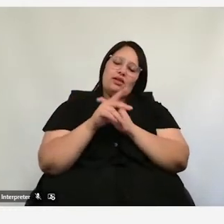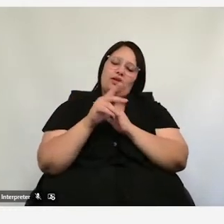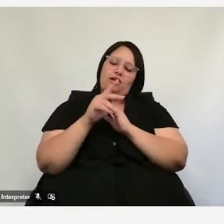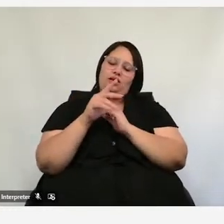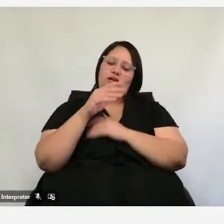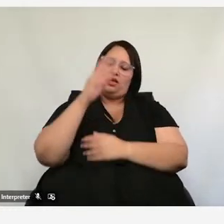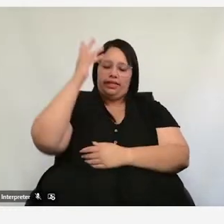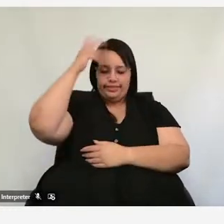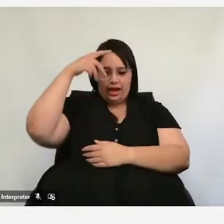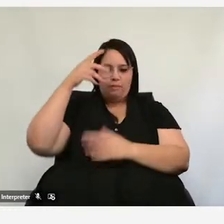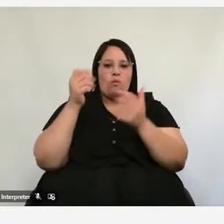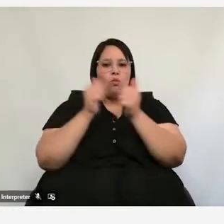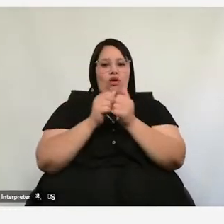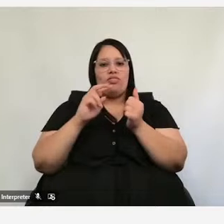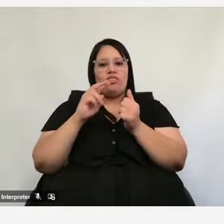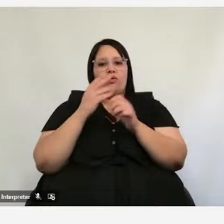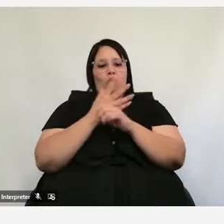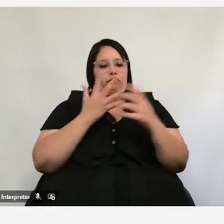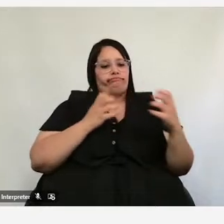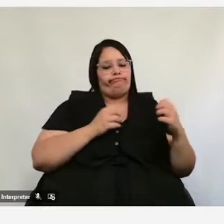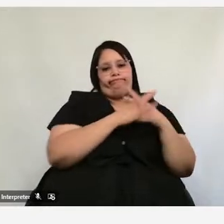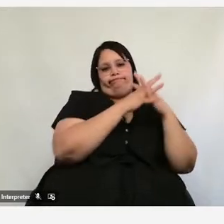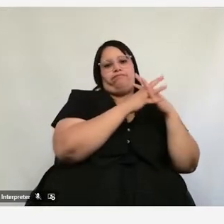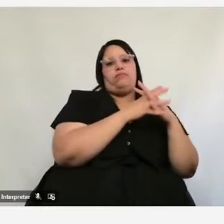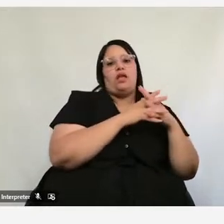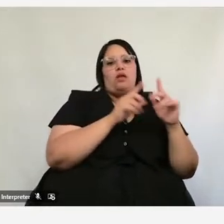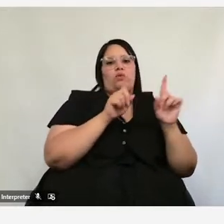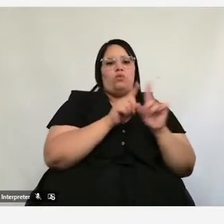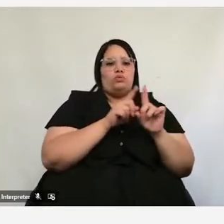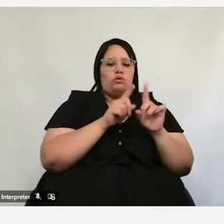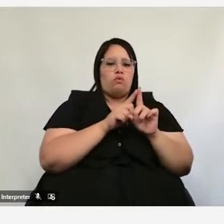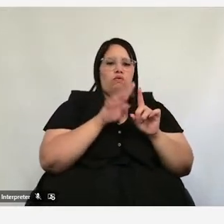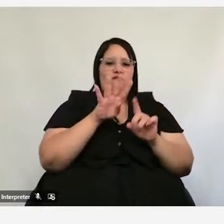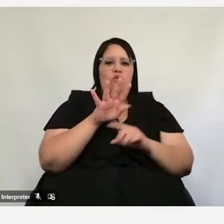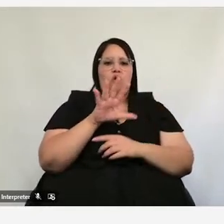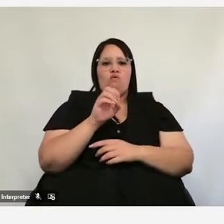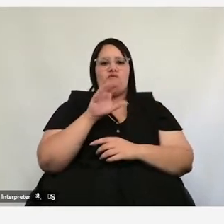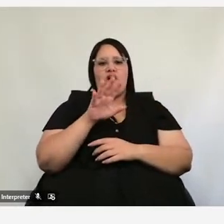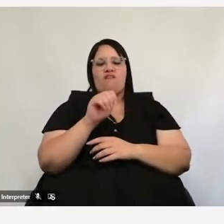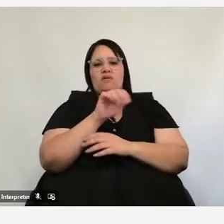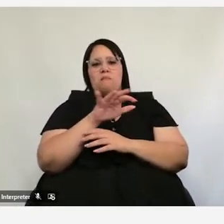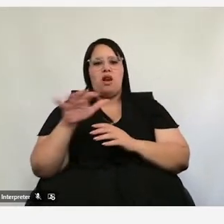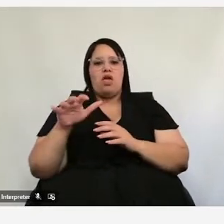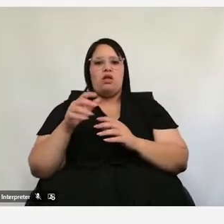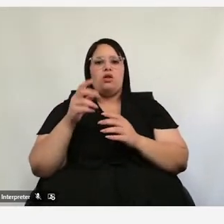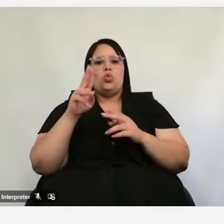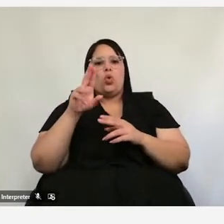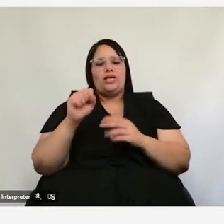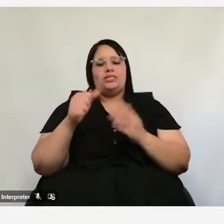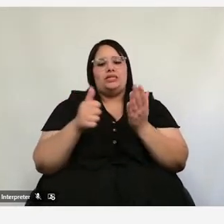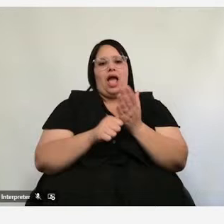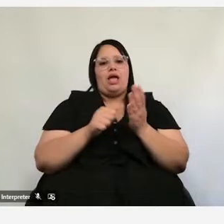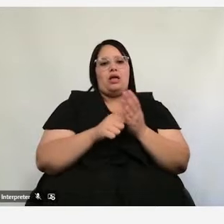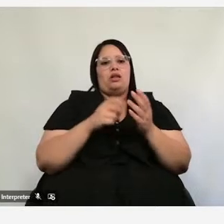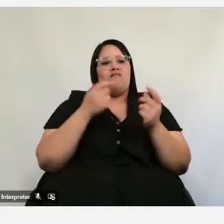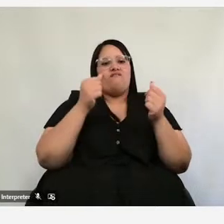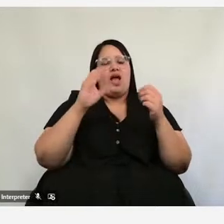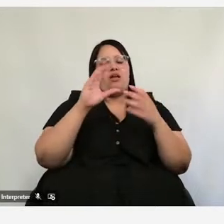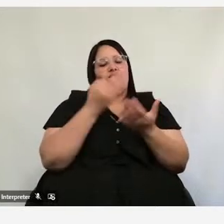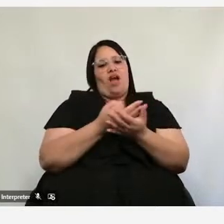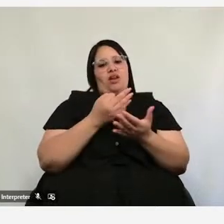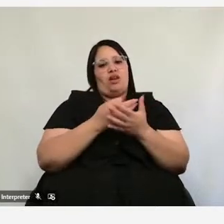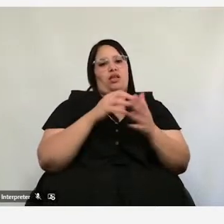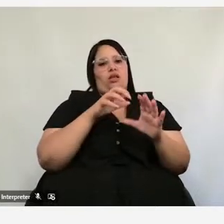alongside AgriForum and Solidarity directly caused the withdrawal of 405 million in US HIV TB funding.